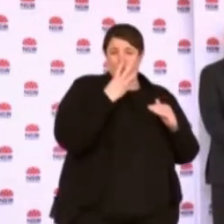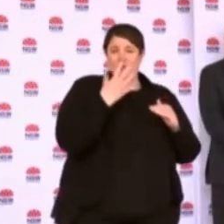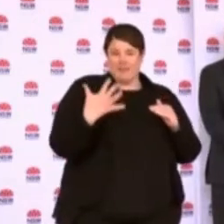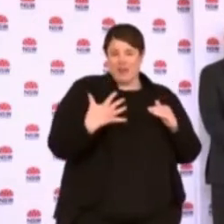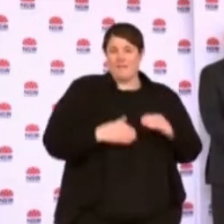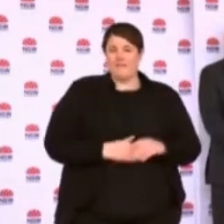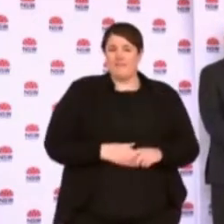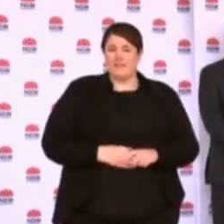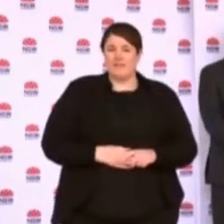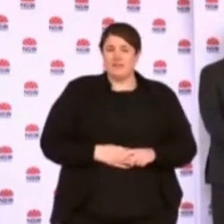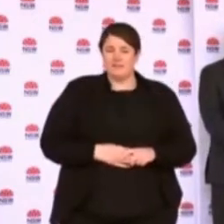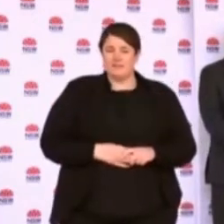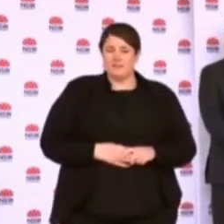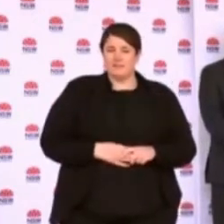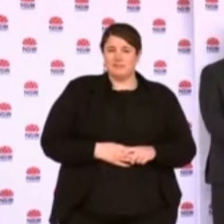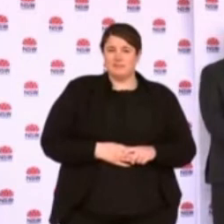35.